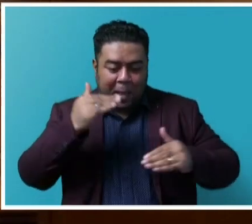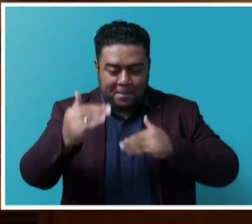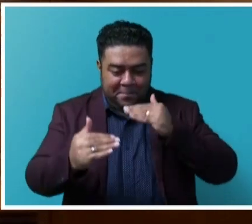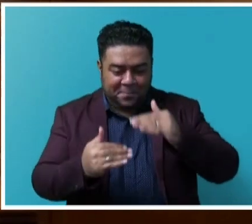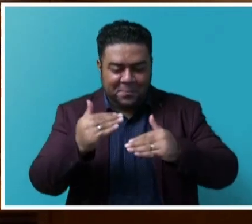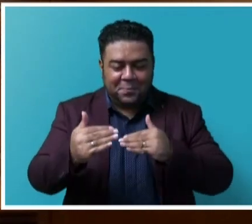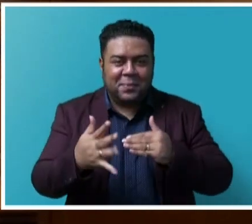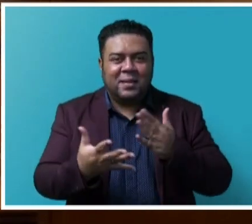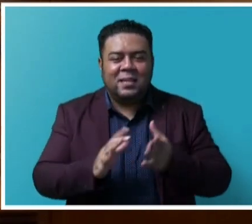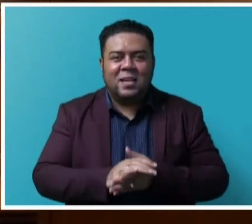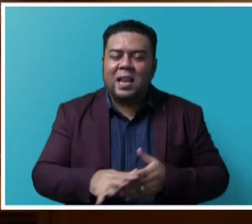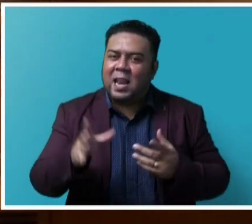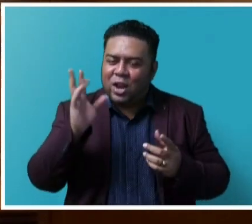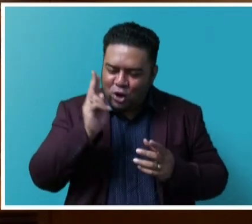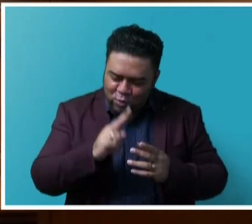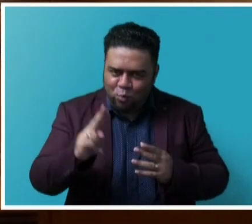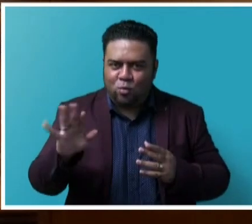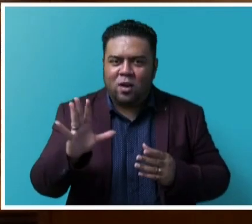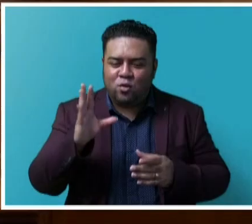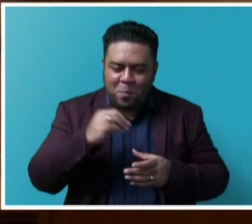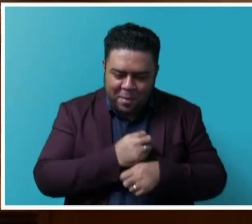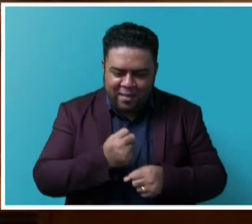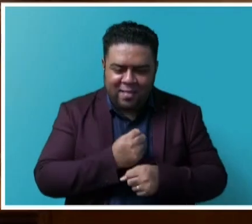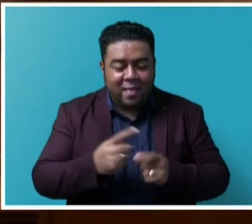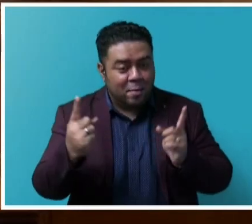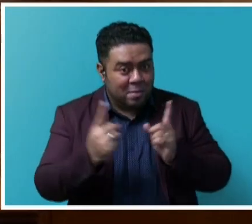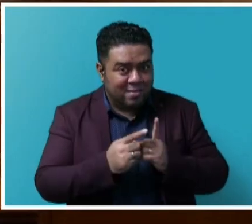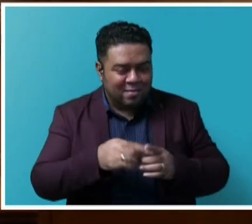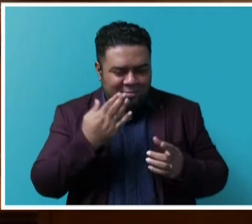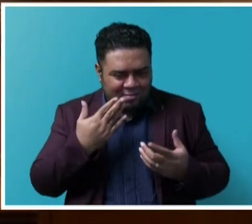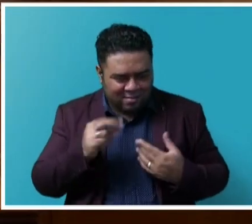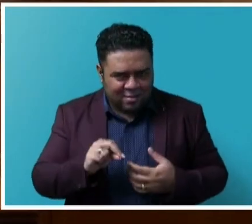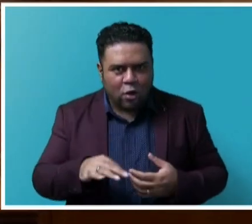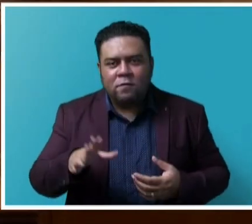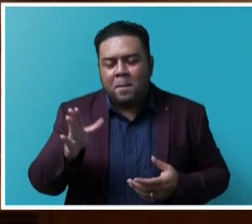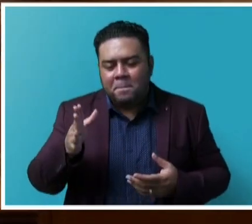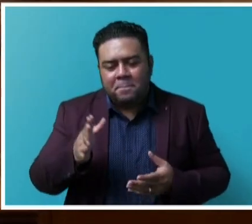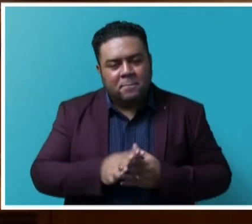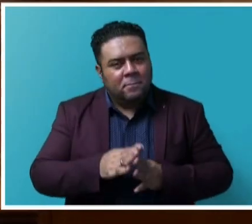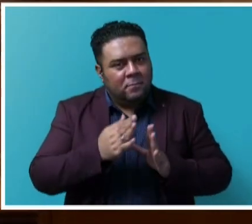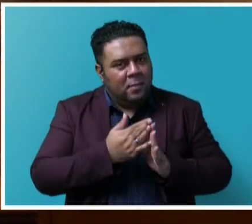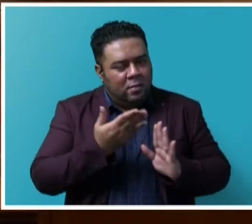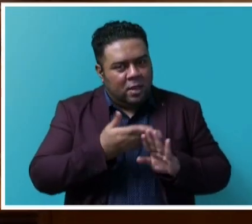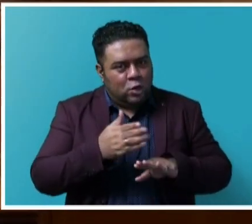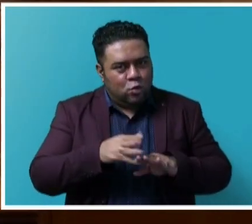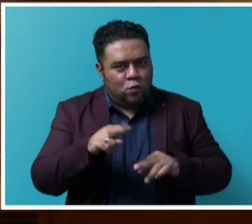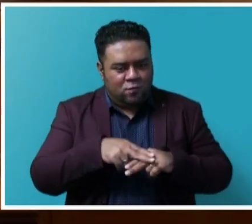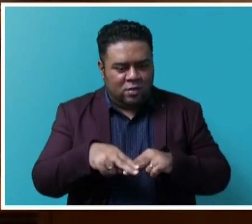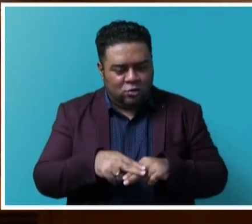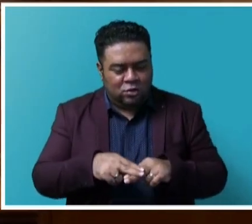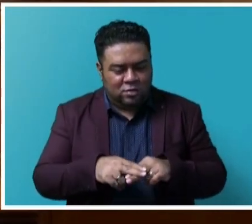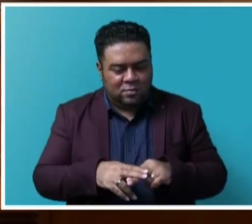the necessary adjustments to meet the demands of modern-day Fiji. And he urged us